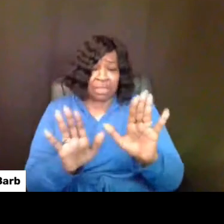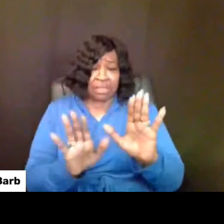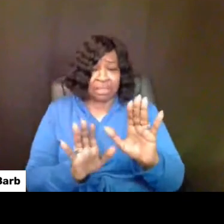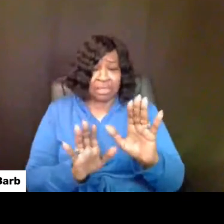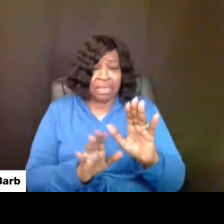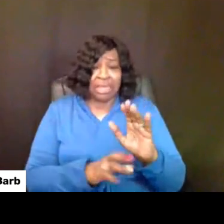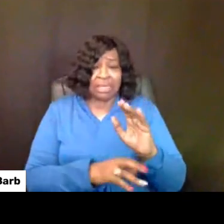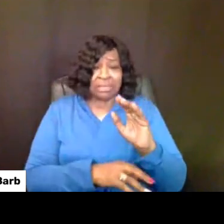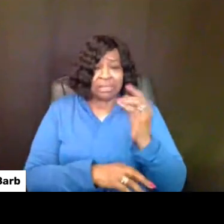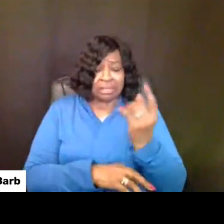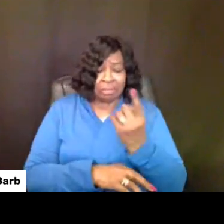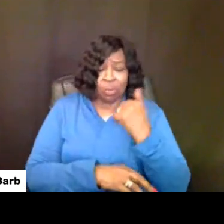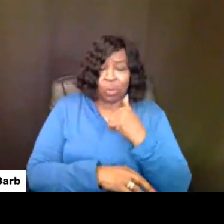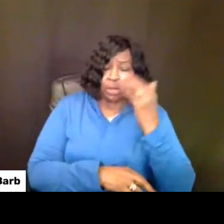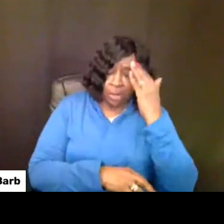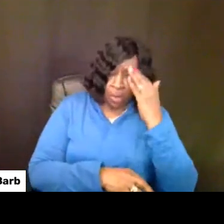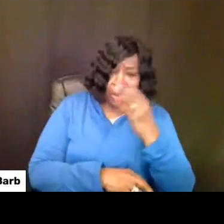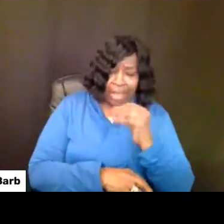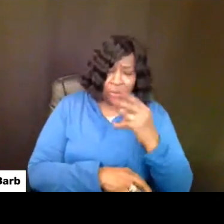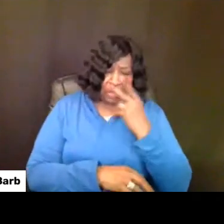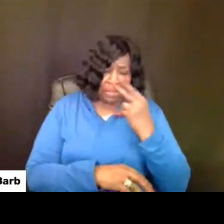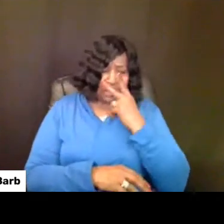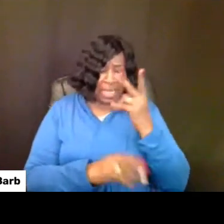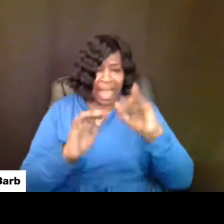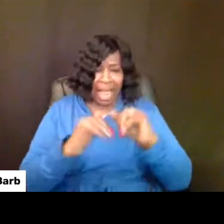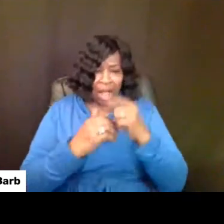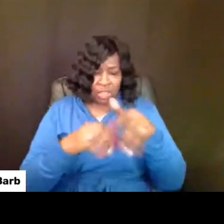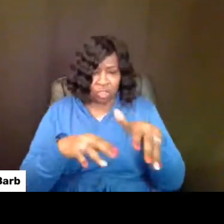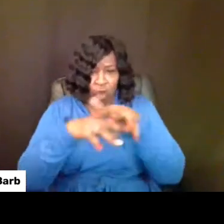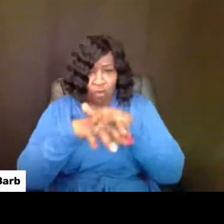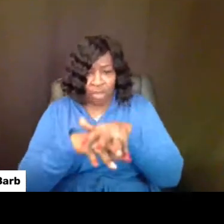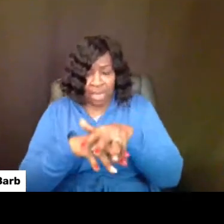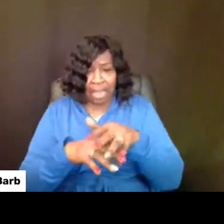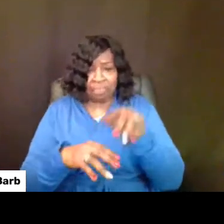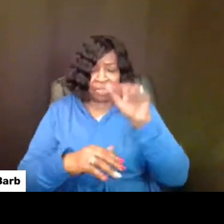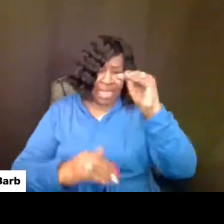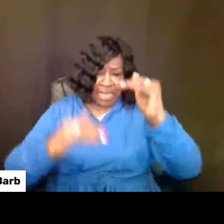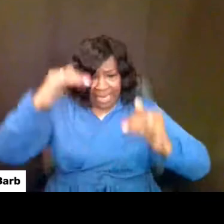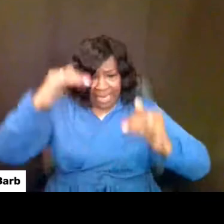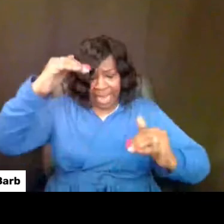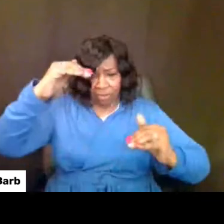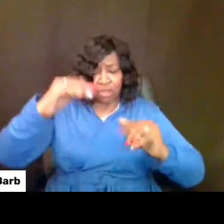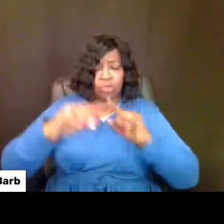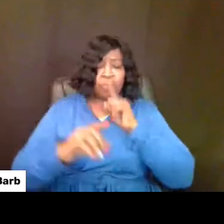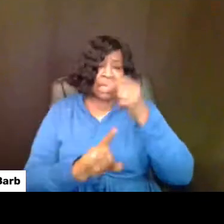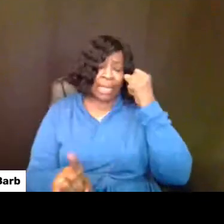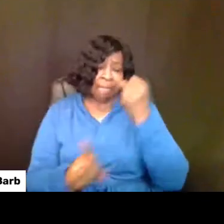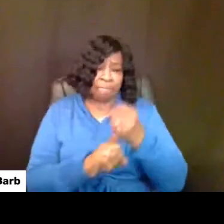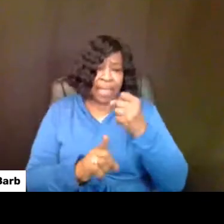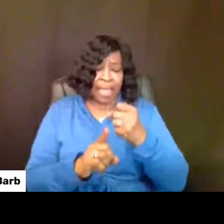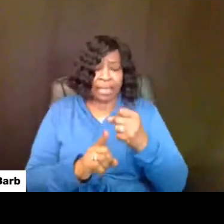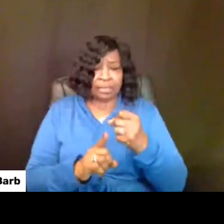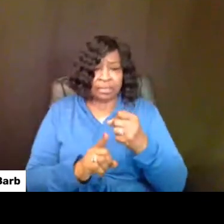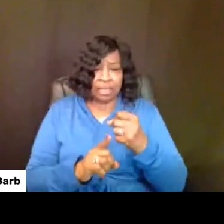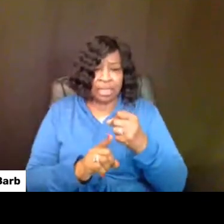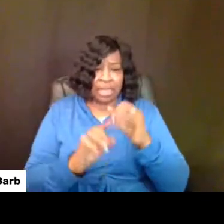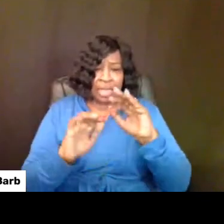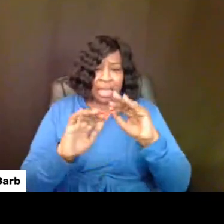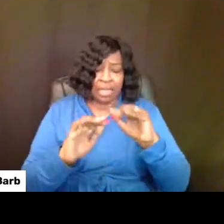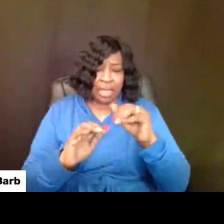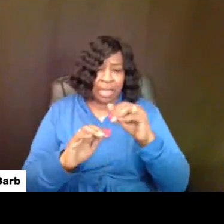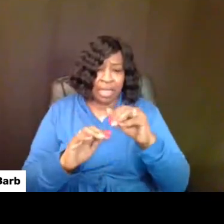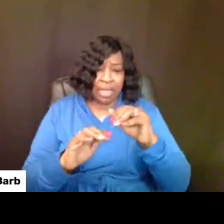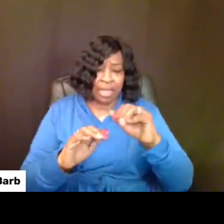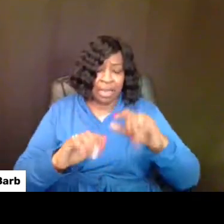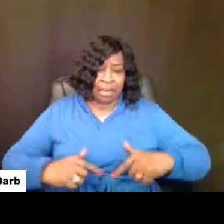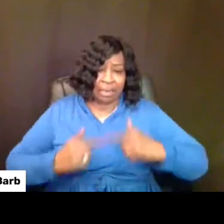know, and we see how this overlaps. The inequities really do impact health and life outcomes,